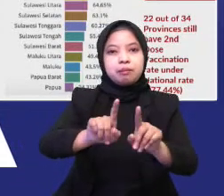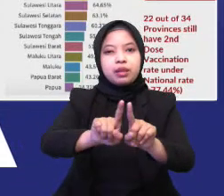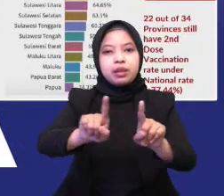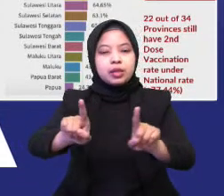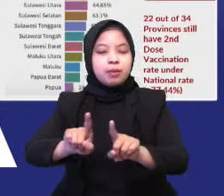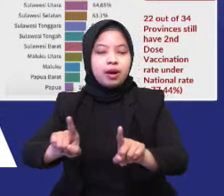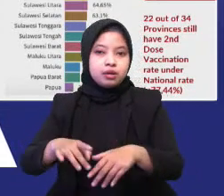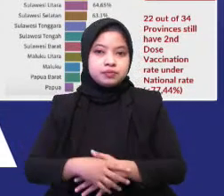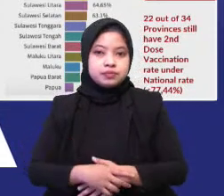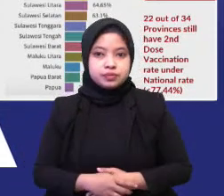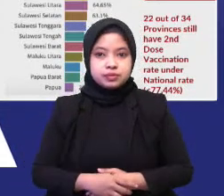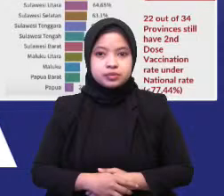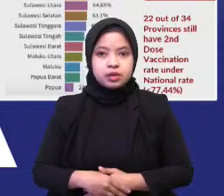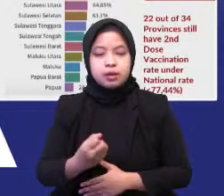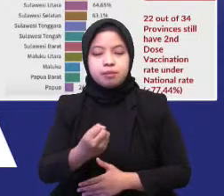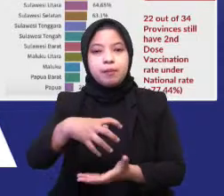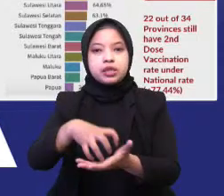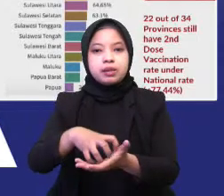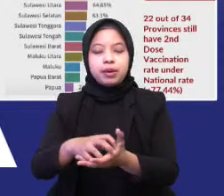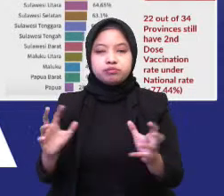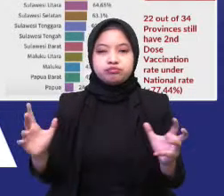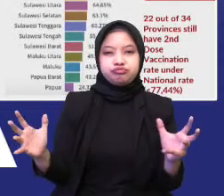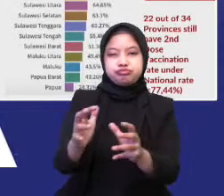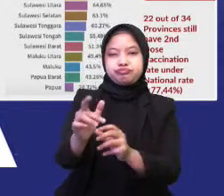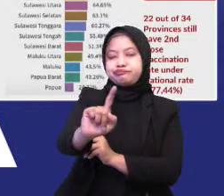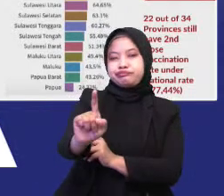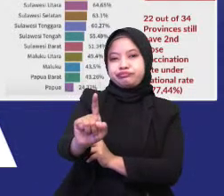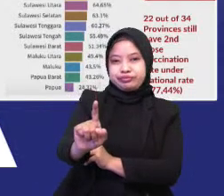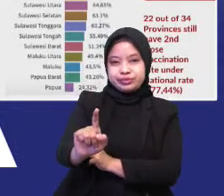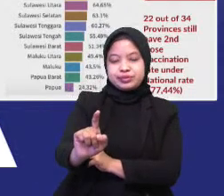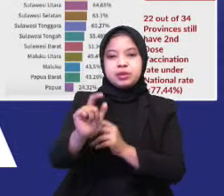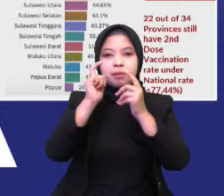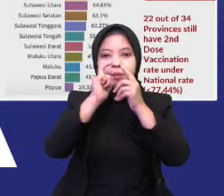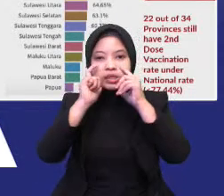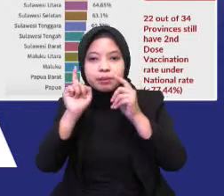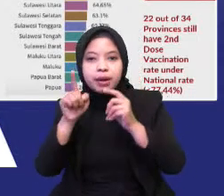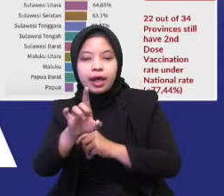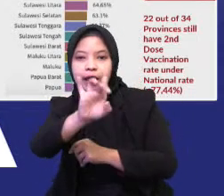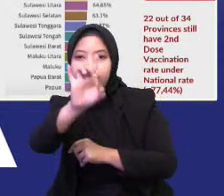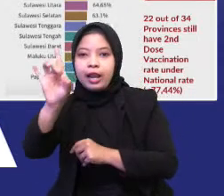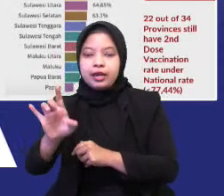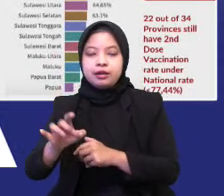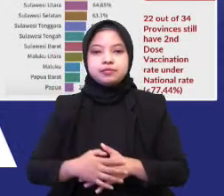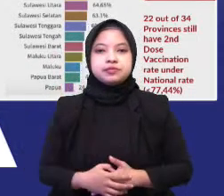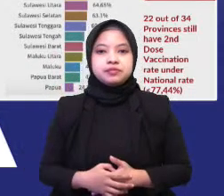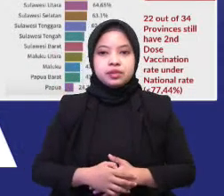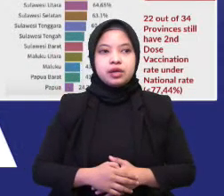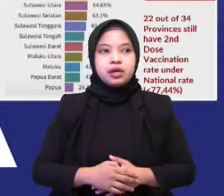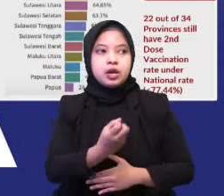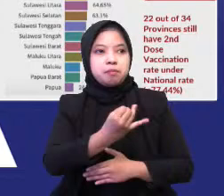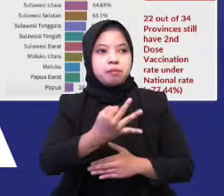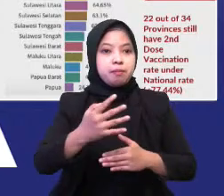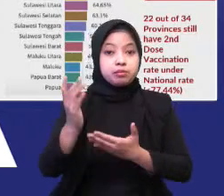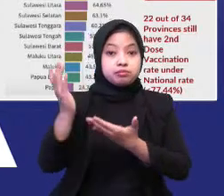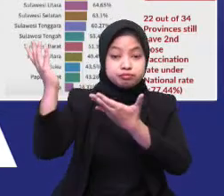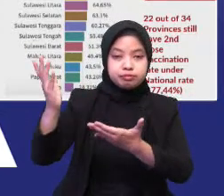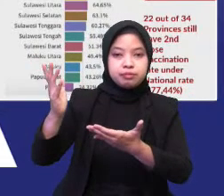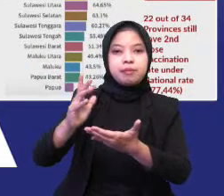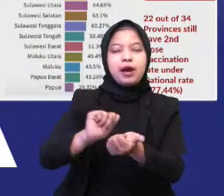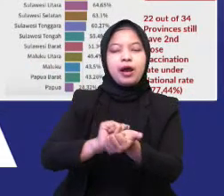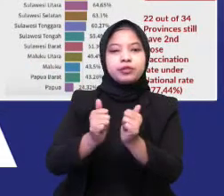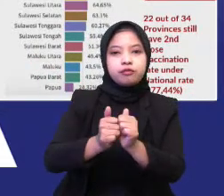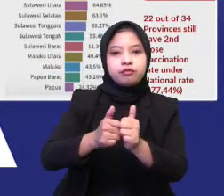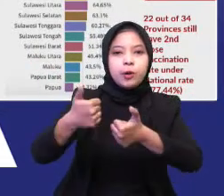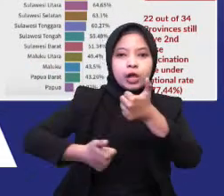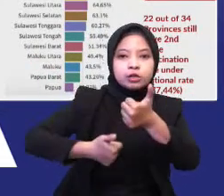and activities in crowded locations. And the third, isolate yourself if identified as positive. And lastly,